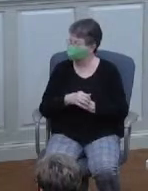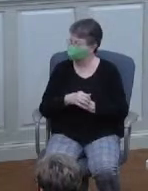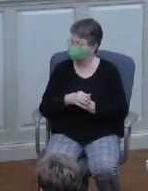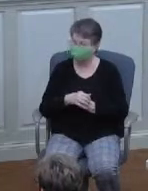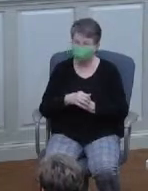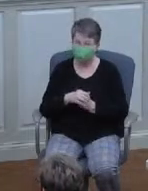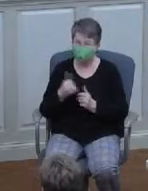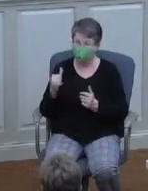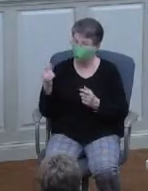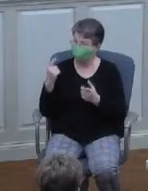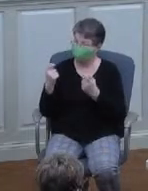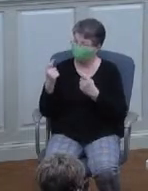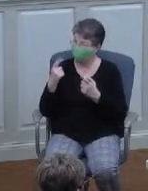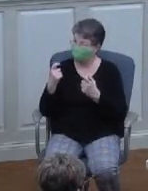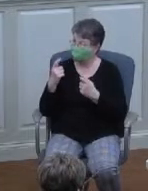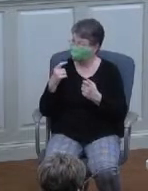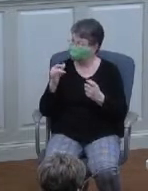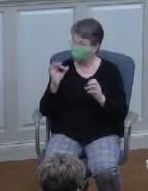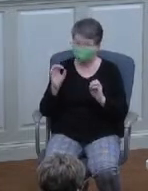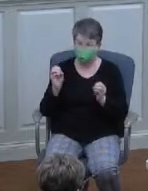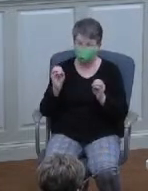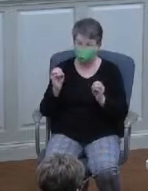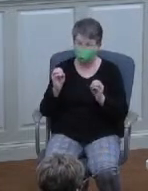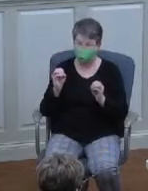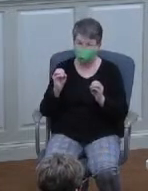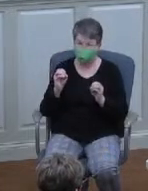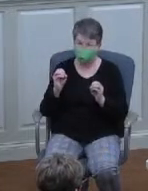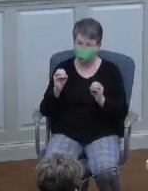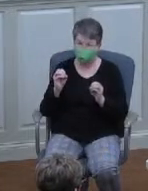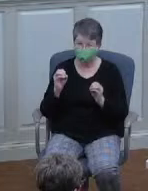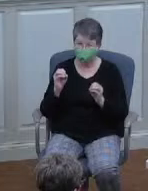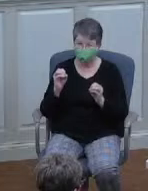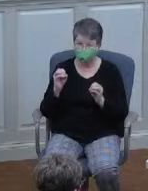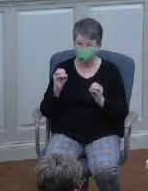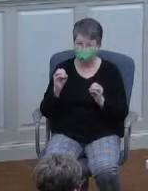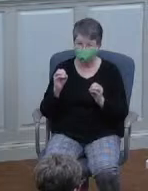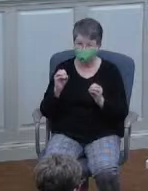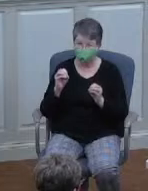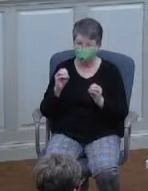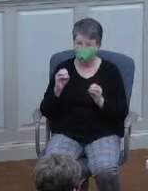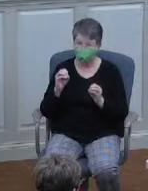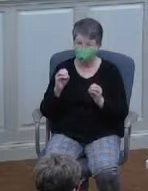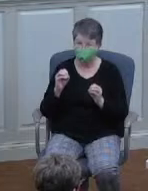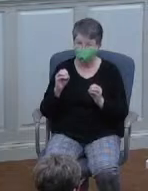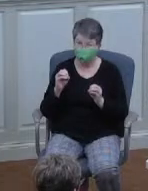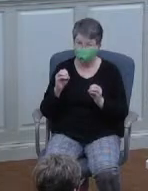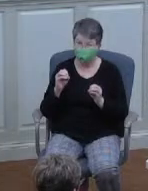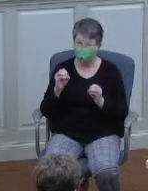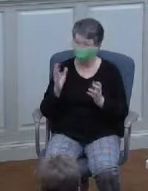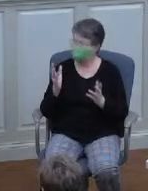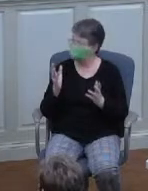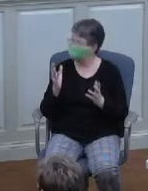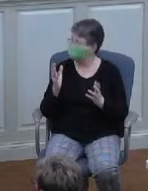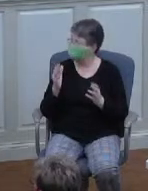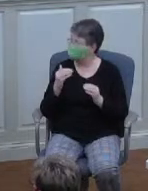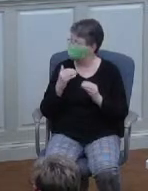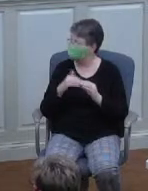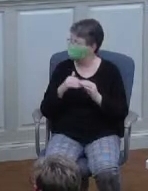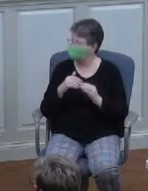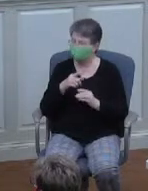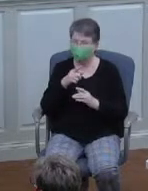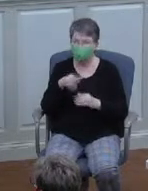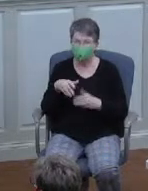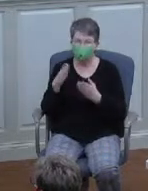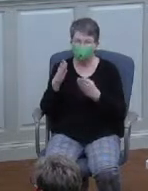If there's any questions, I'll answer them. If not, I can answer them later via email. You know, you raise an